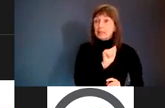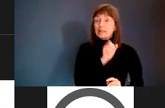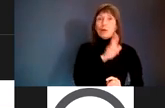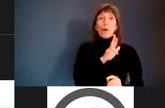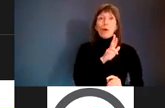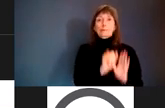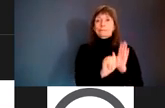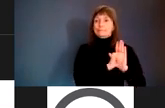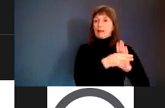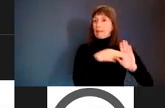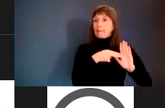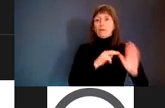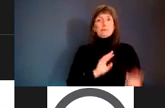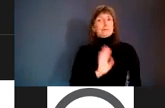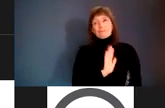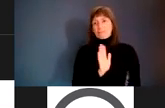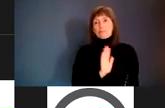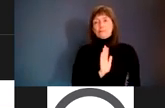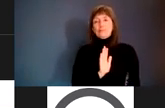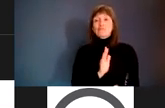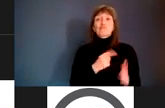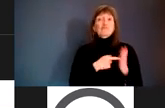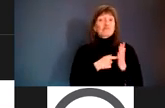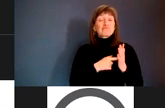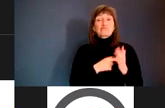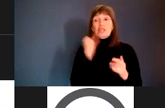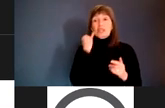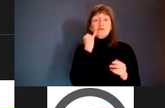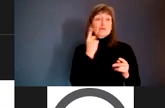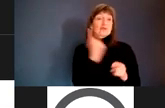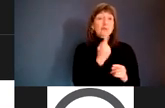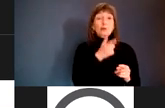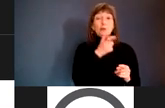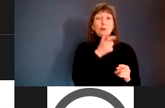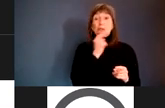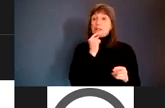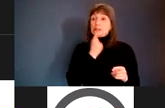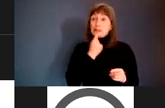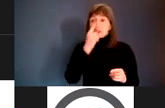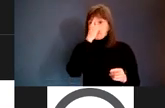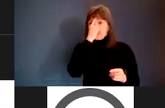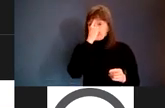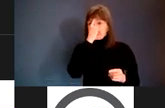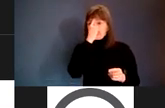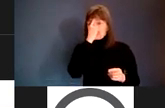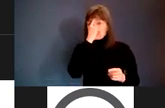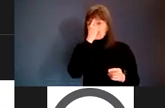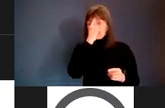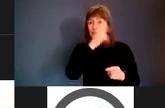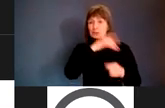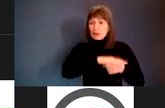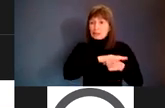an individual with a severe mental illness or a cognitive impairment could potentially have challenges understanding and appreciating particular